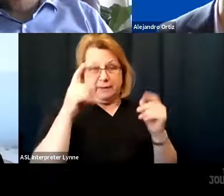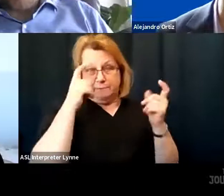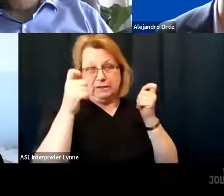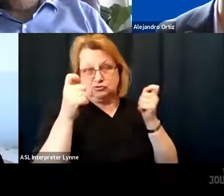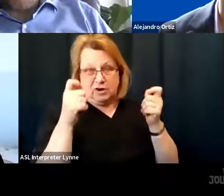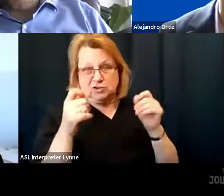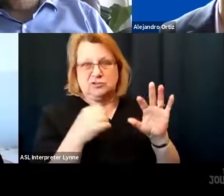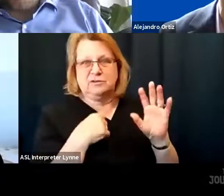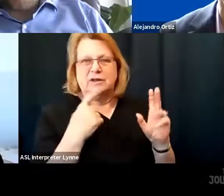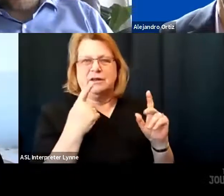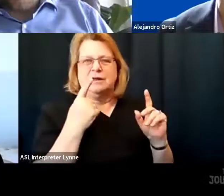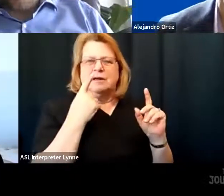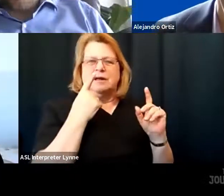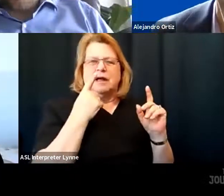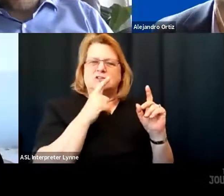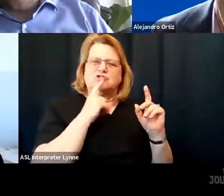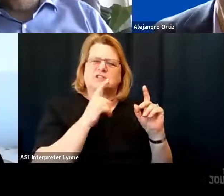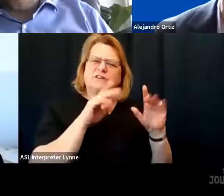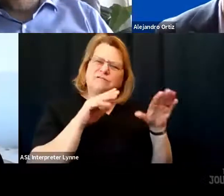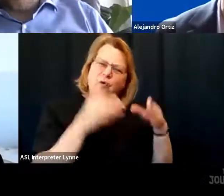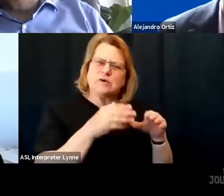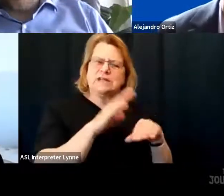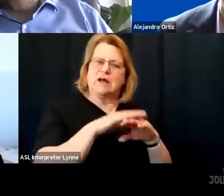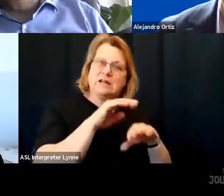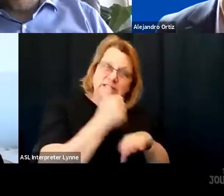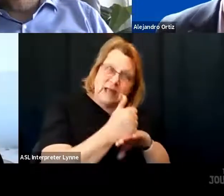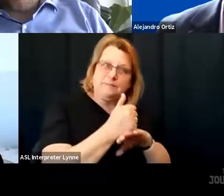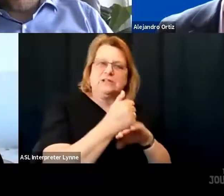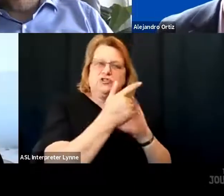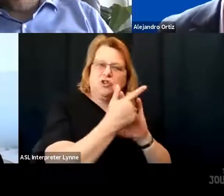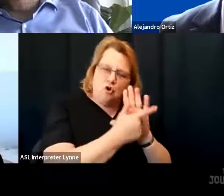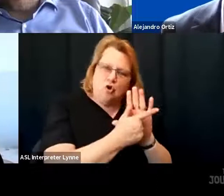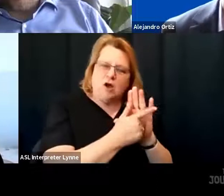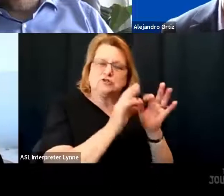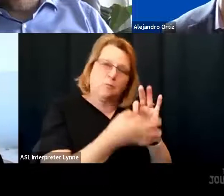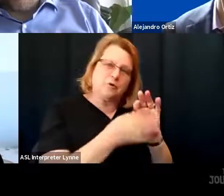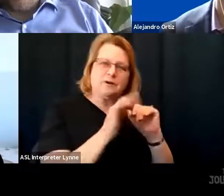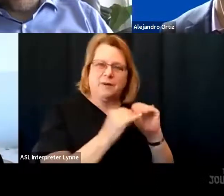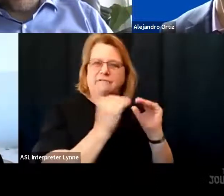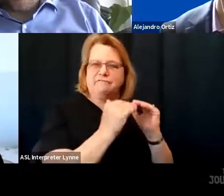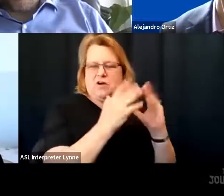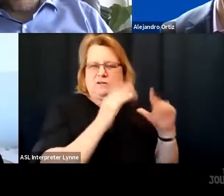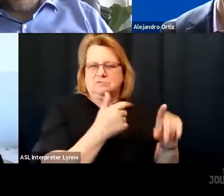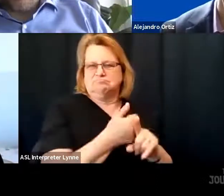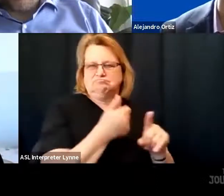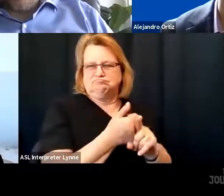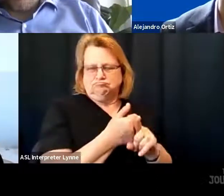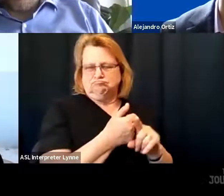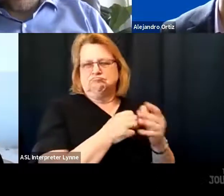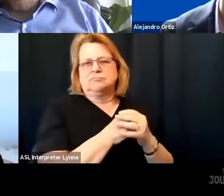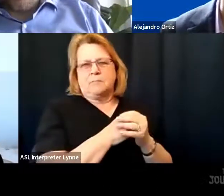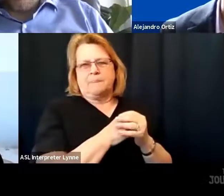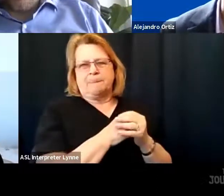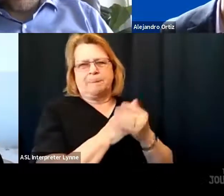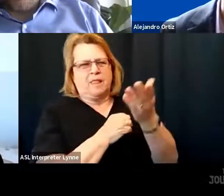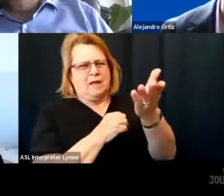it was enjoined, and just focus on established case law interpreting the Fair Housing Act itself in light of the case that you mentioned or